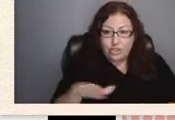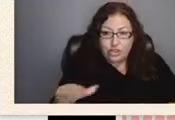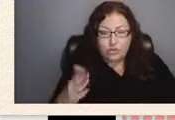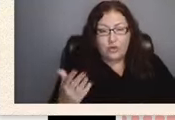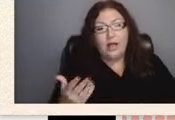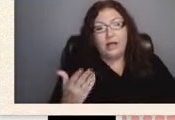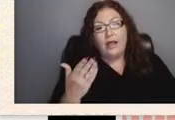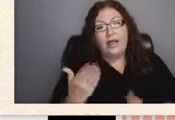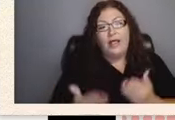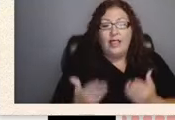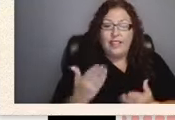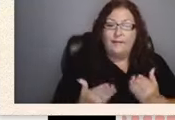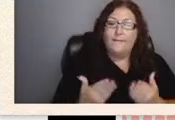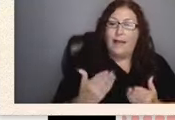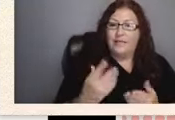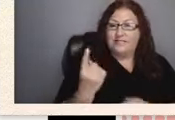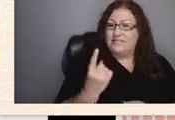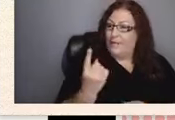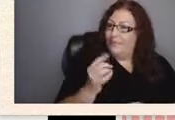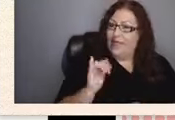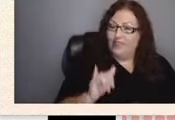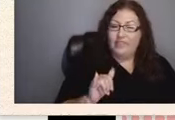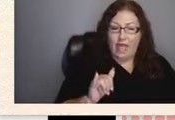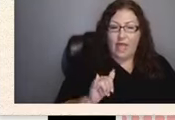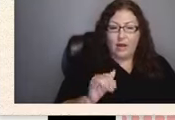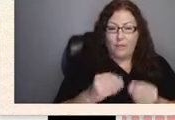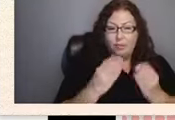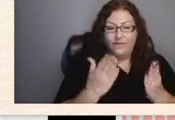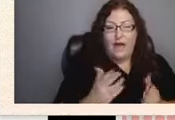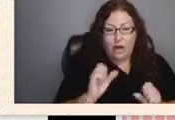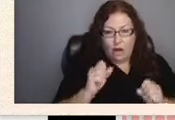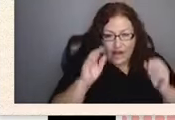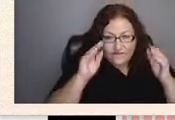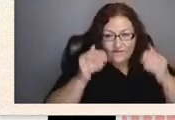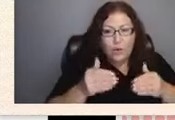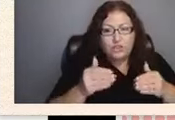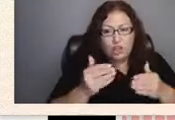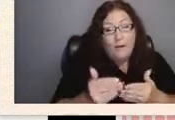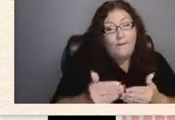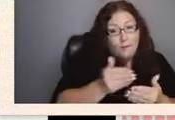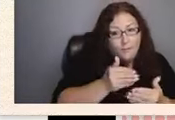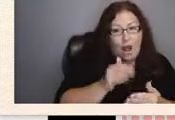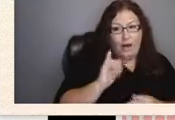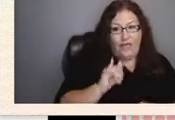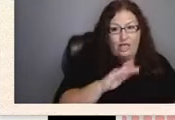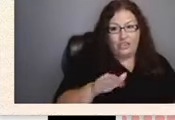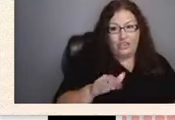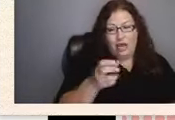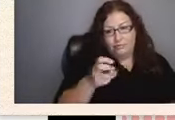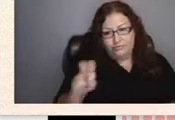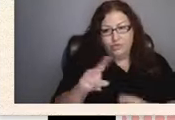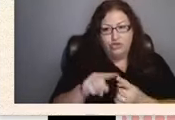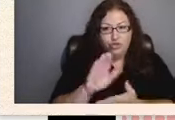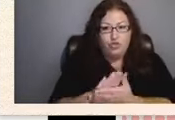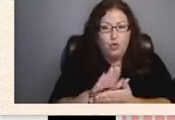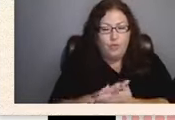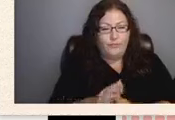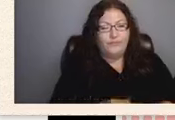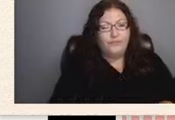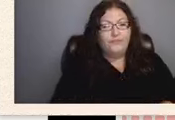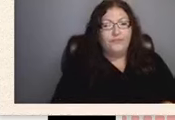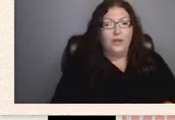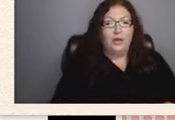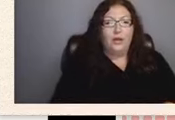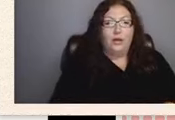be something that a provider can focus on prior to that child going to school. And activities